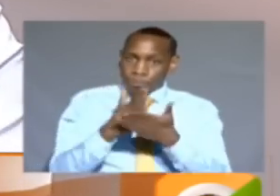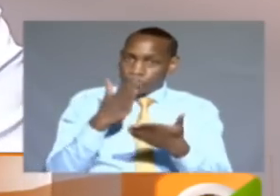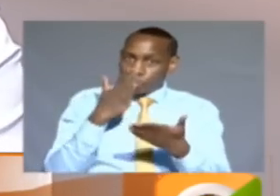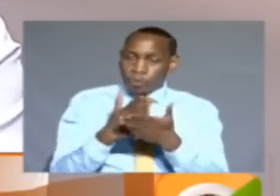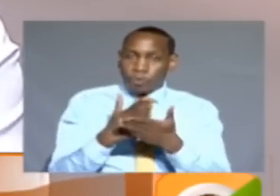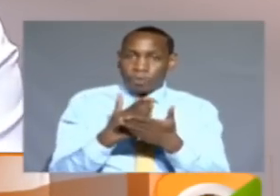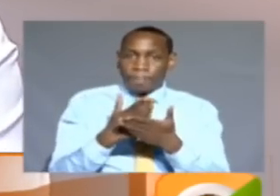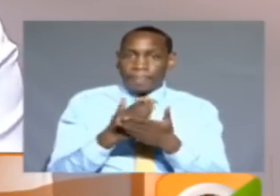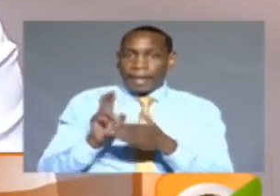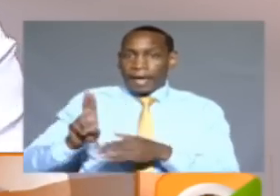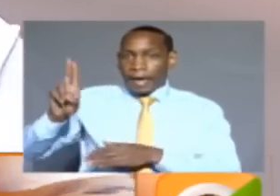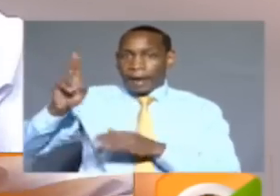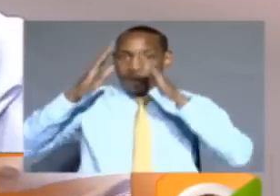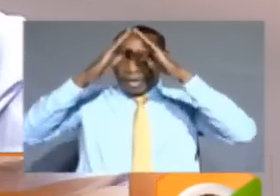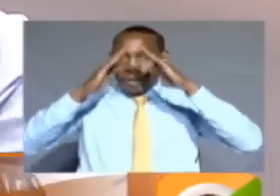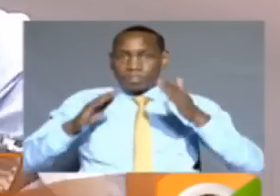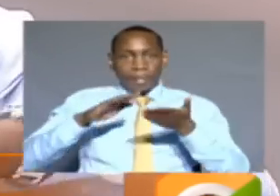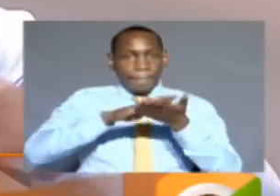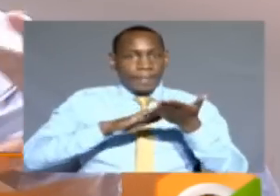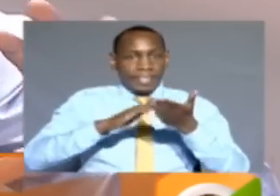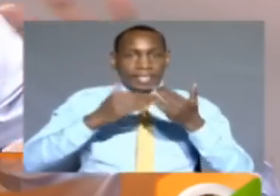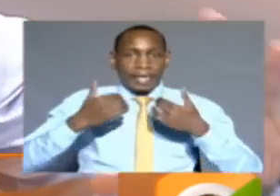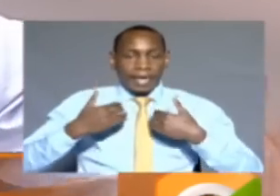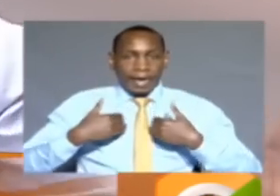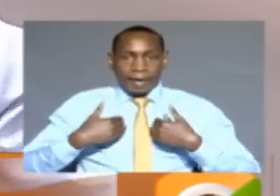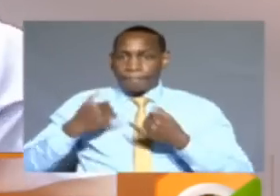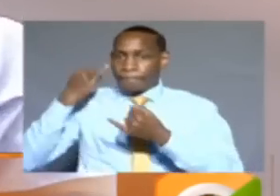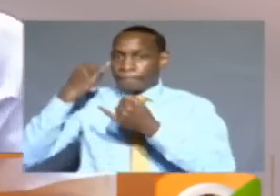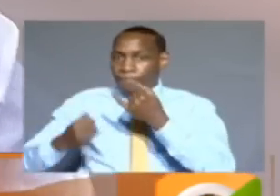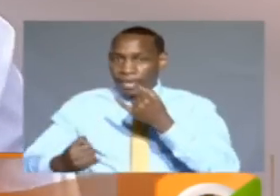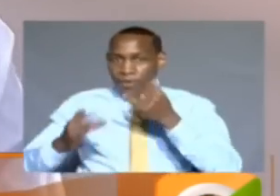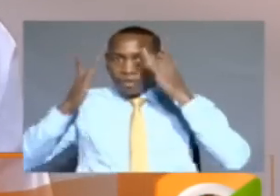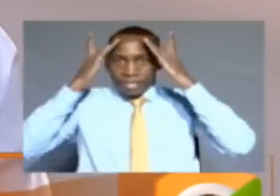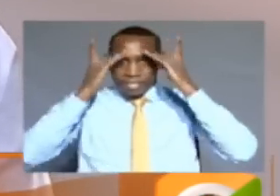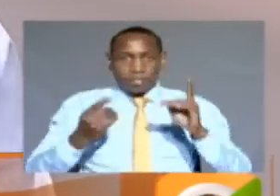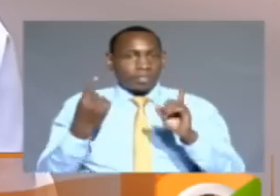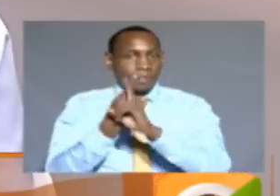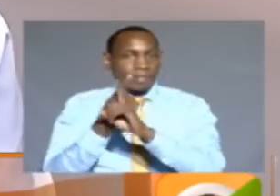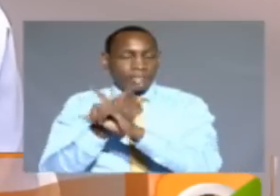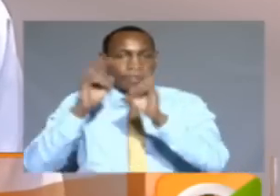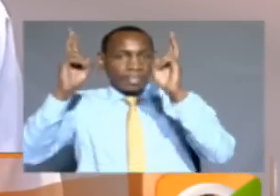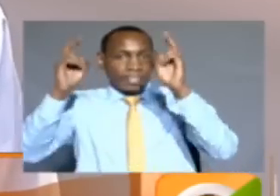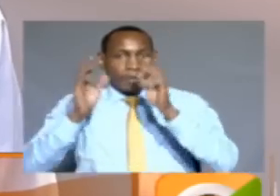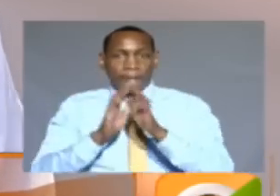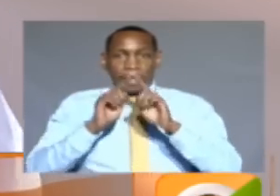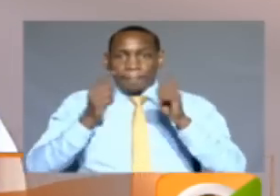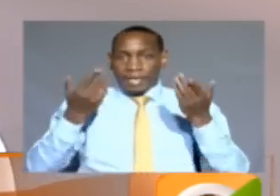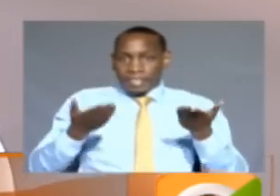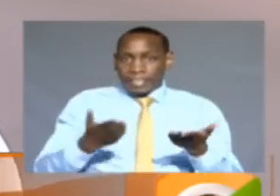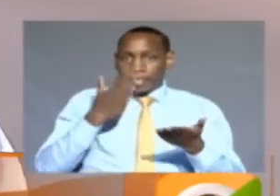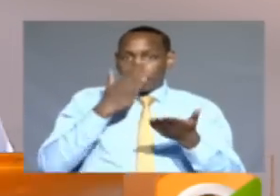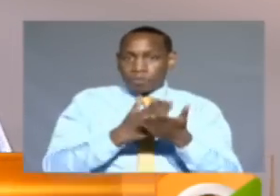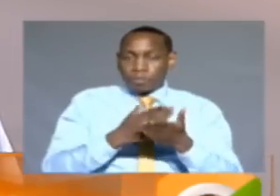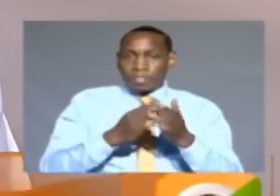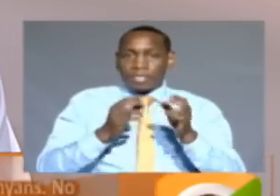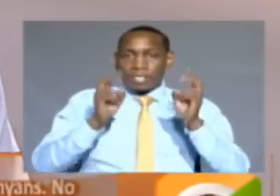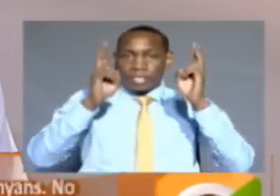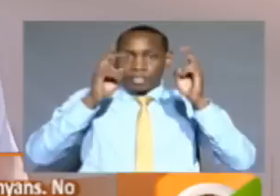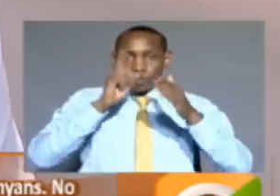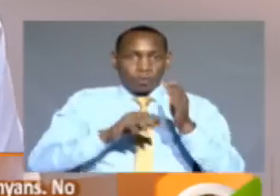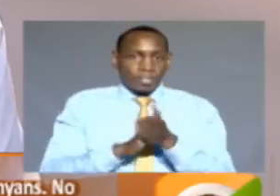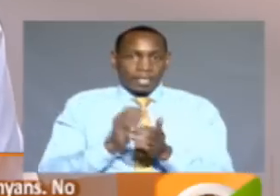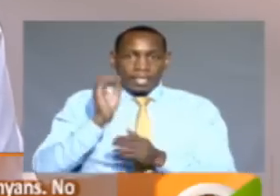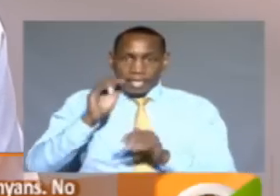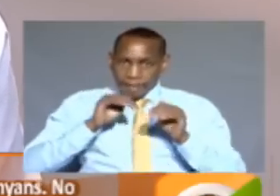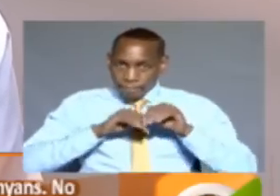what is called the upper house. Basically, they mm-hmm. have the last word on mm-hmm. a number of things. But here, the truth of the matter is, if you were to go by